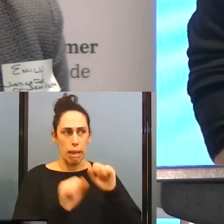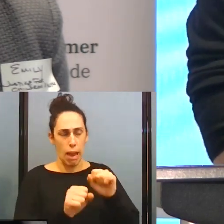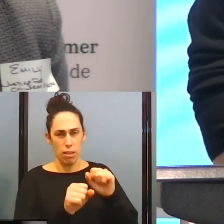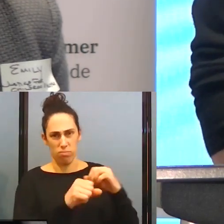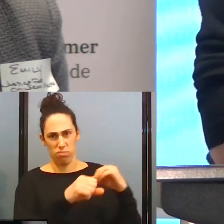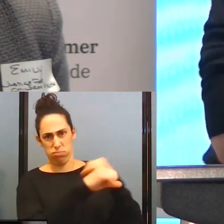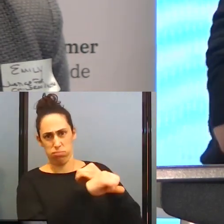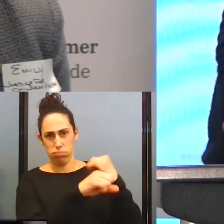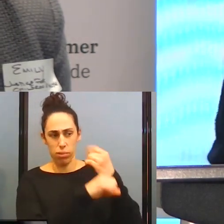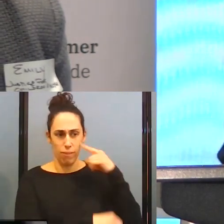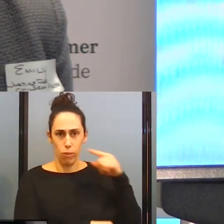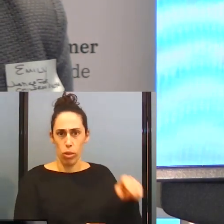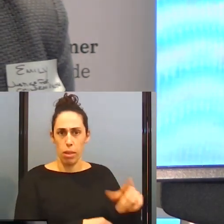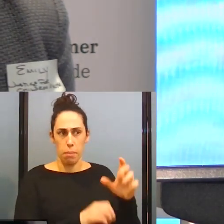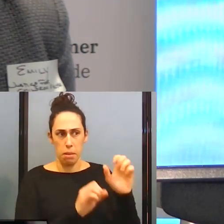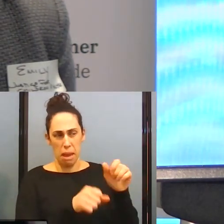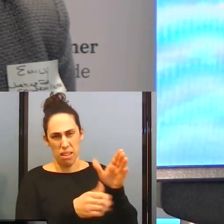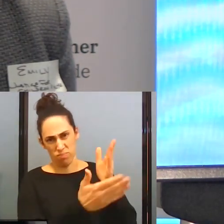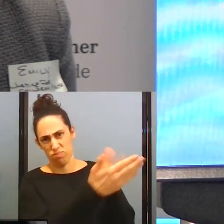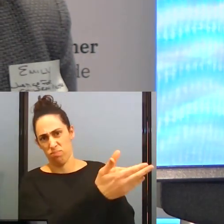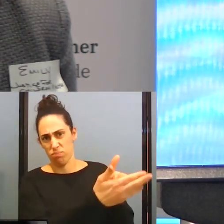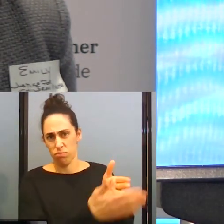law, if that makes sense.